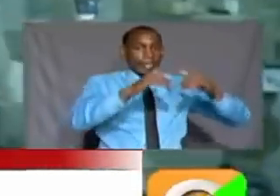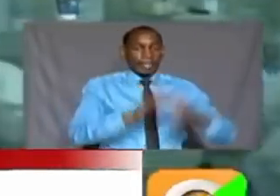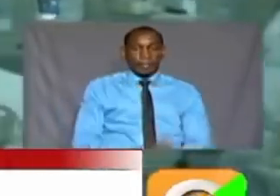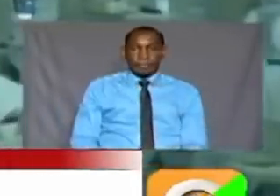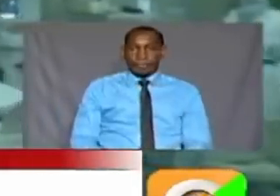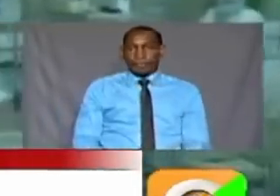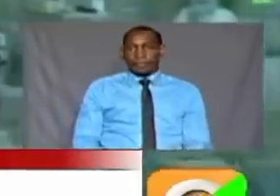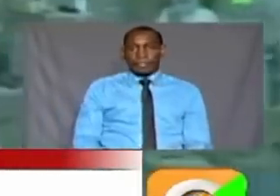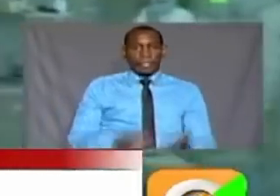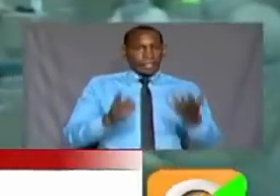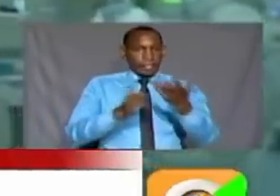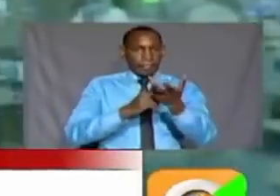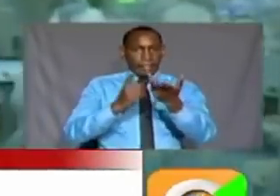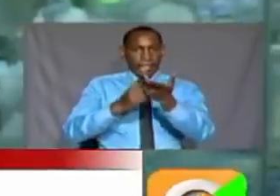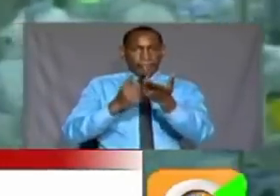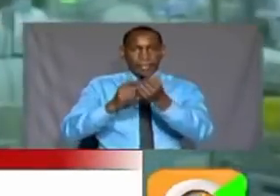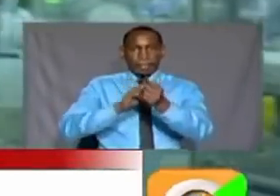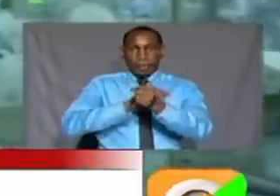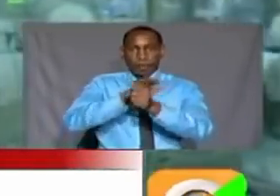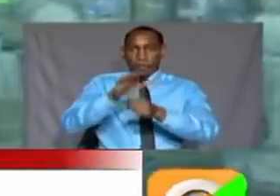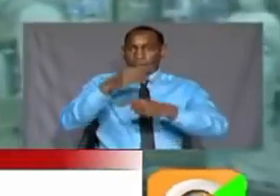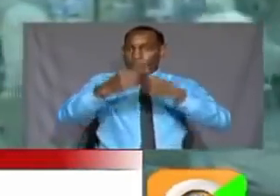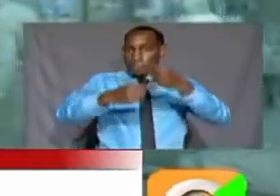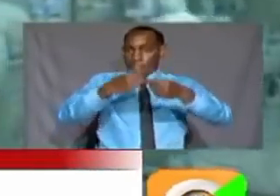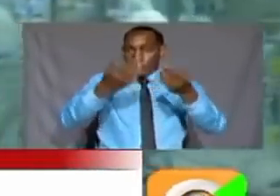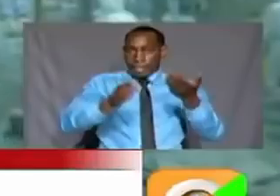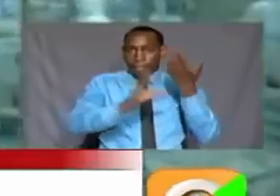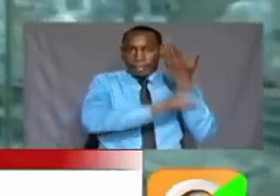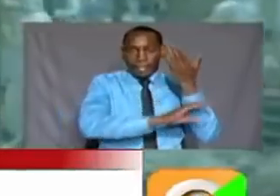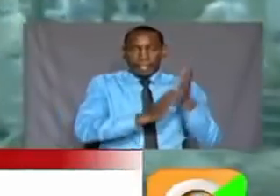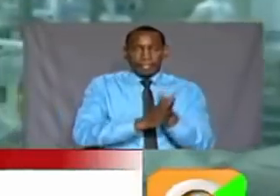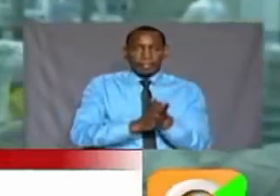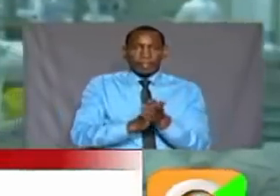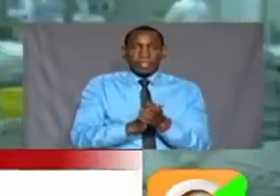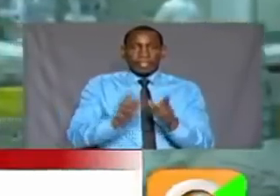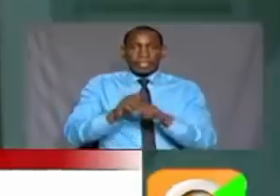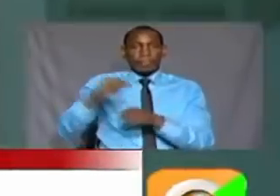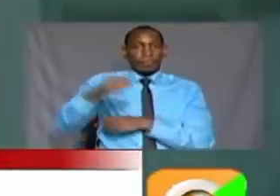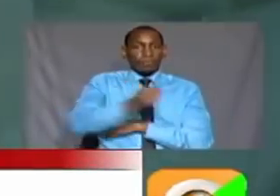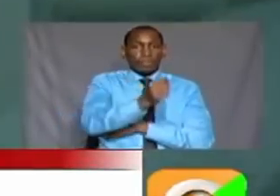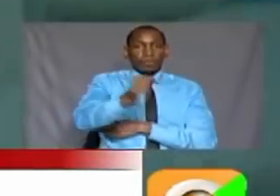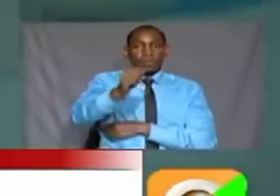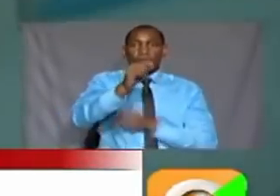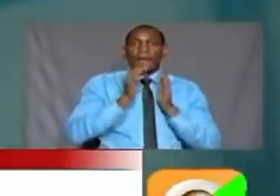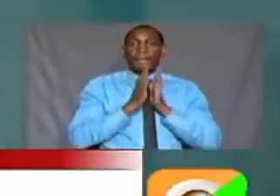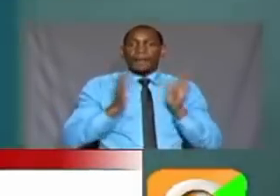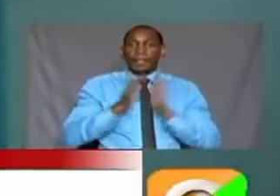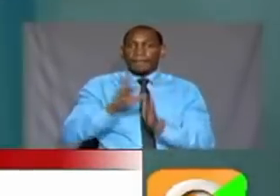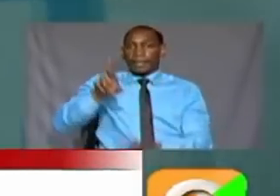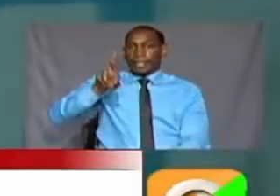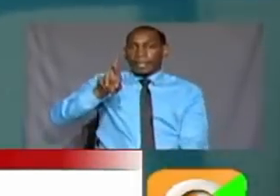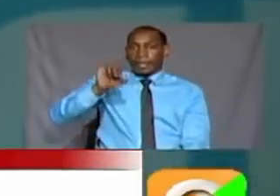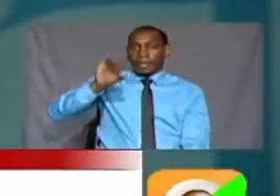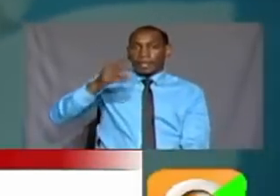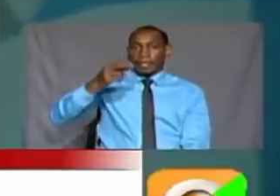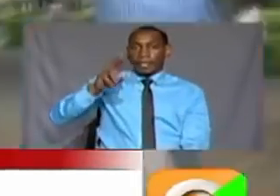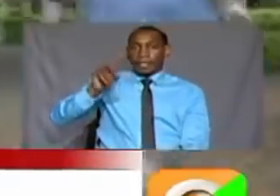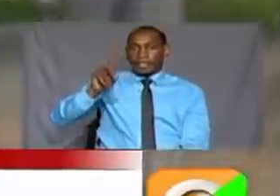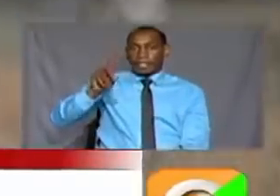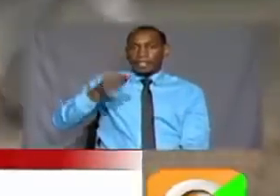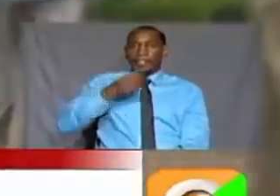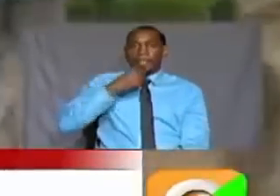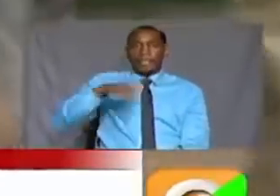With the number of COVID-19 cases rising in the country, the movement of Father Richard Oduor has put the Nyanza region on